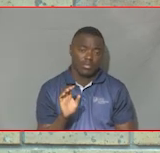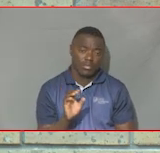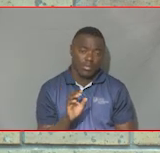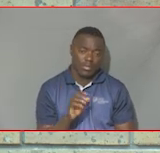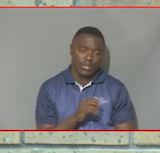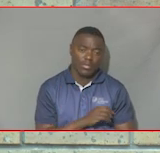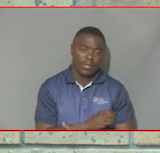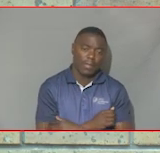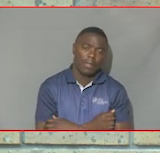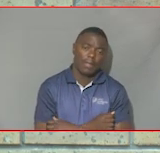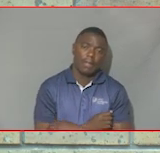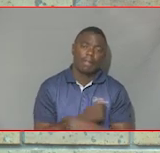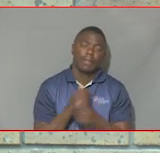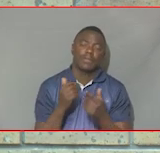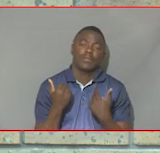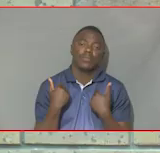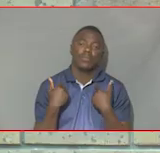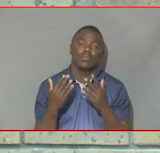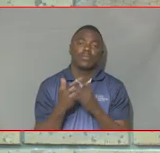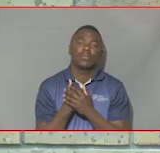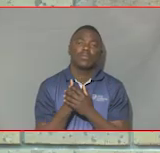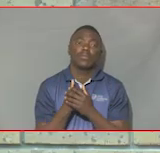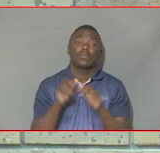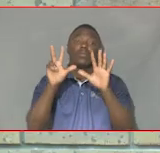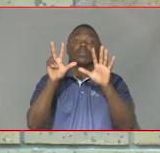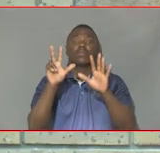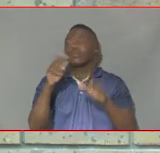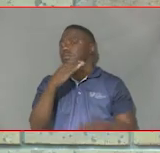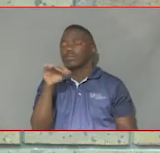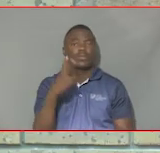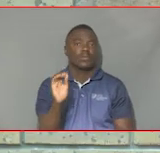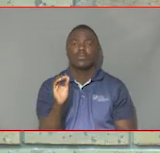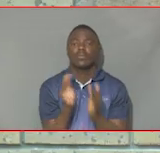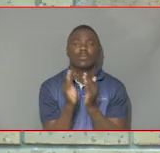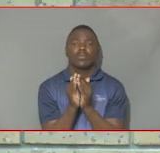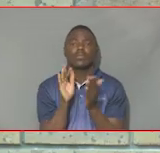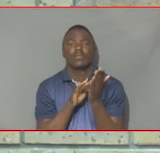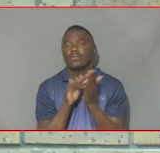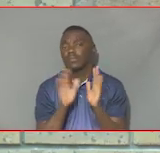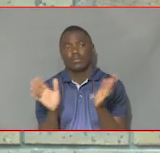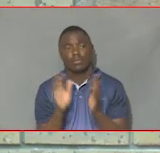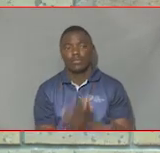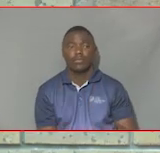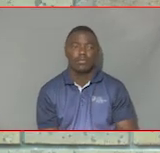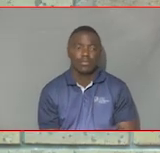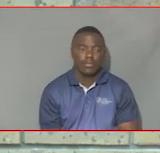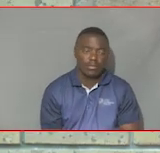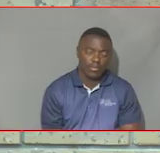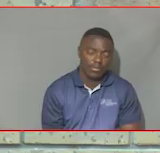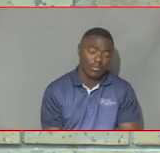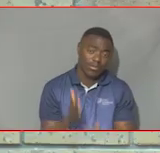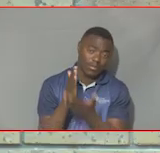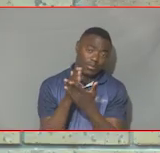the correlation coefficient R, you've got 8 out of 20 marks already, calculator usage. All right, so make